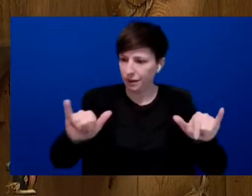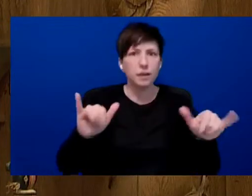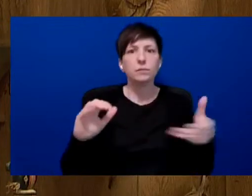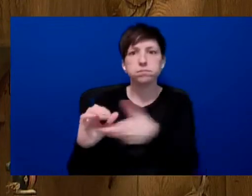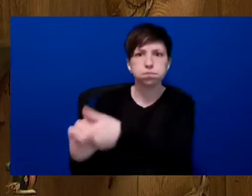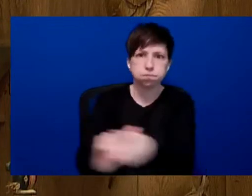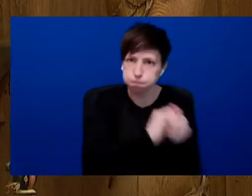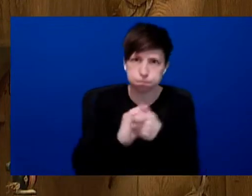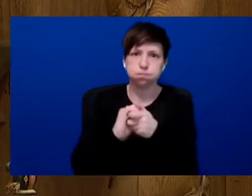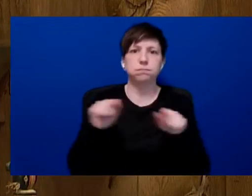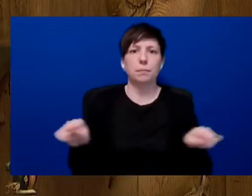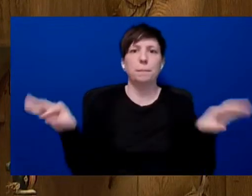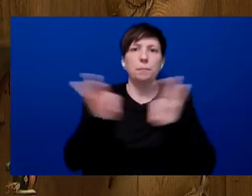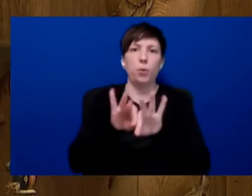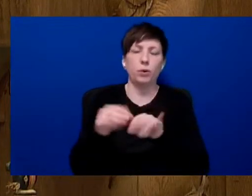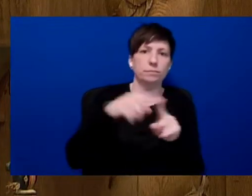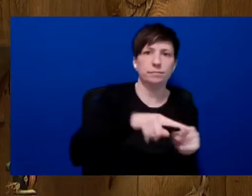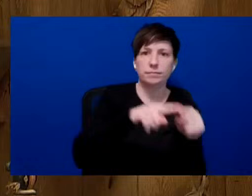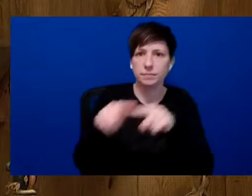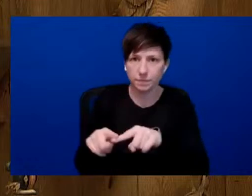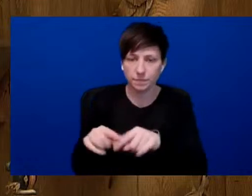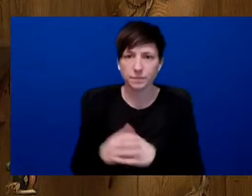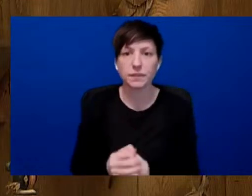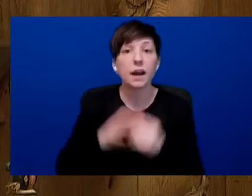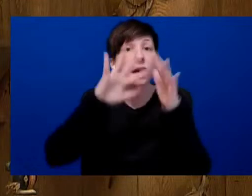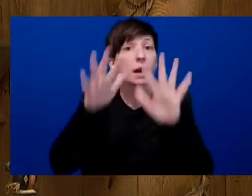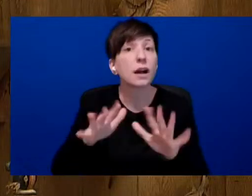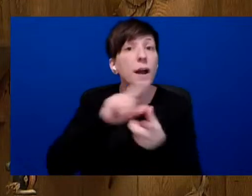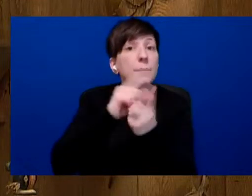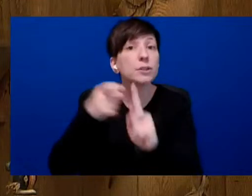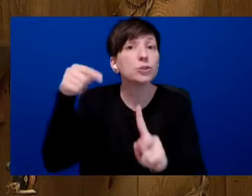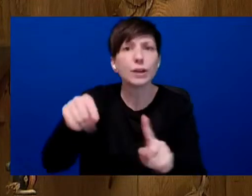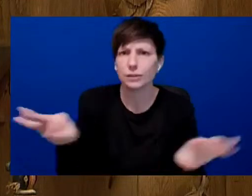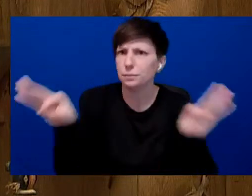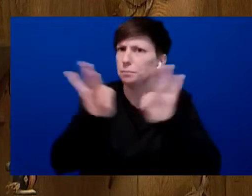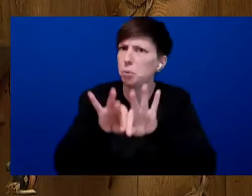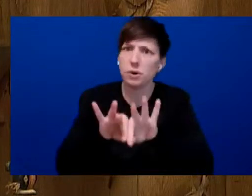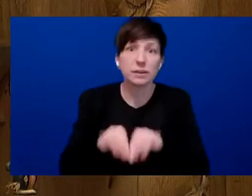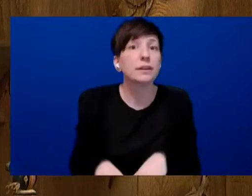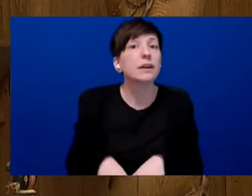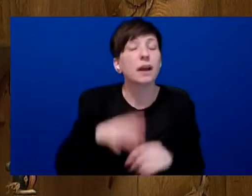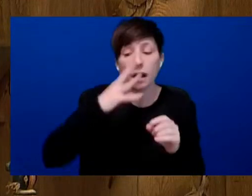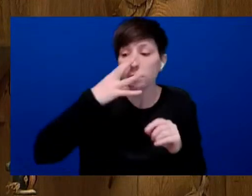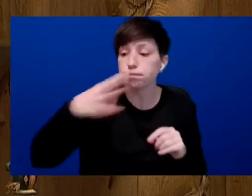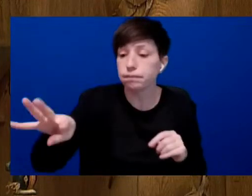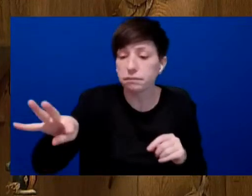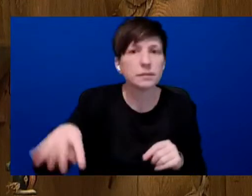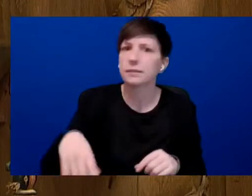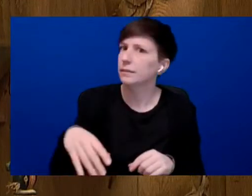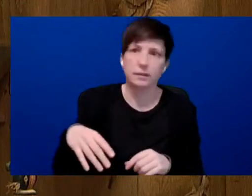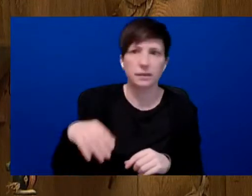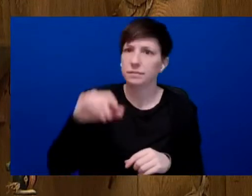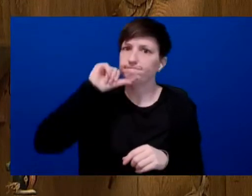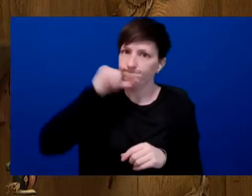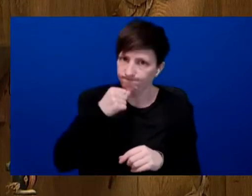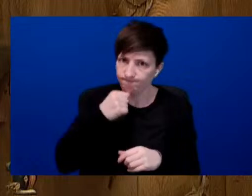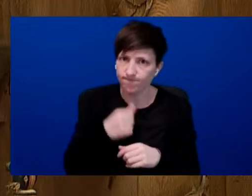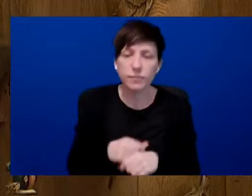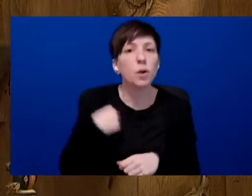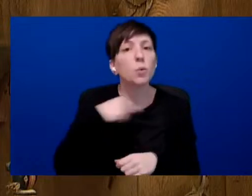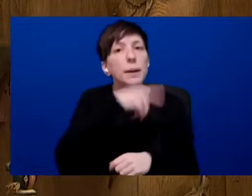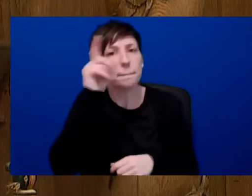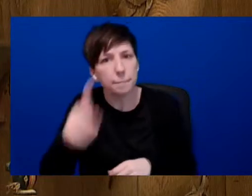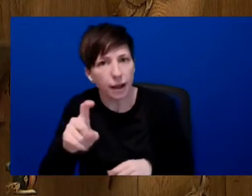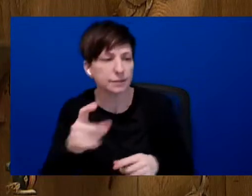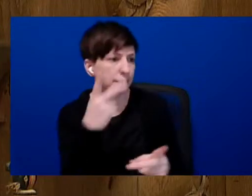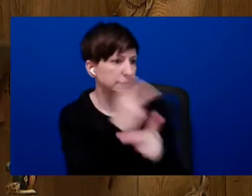simply too high. It is our homes and our communities in the path of wildfires. It is our crops and our farms at risk of flooding